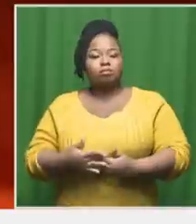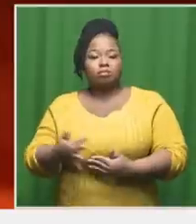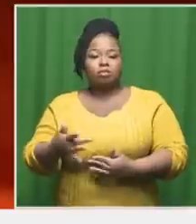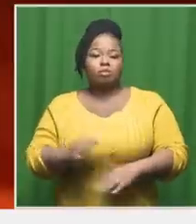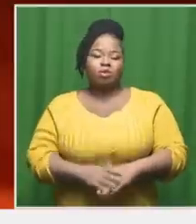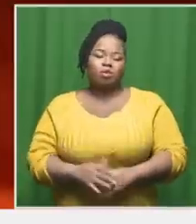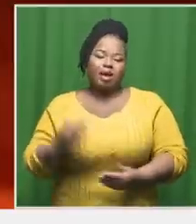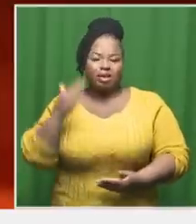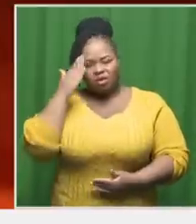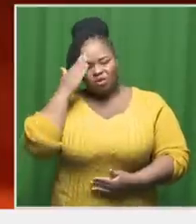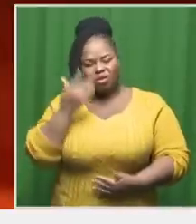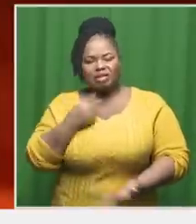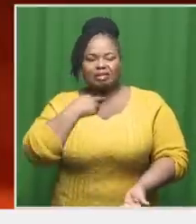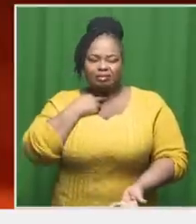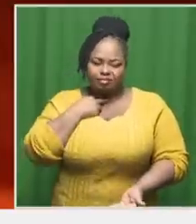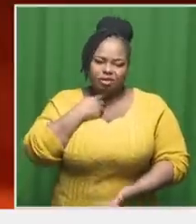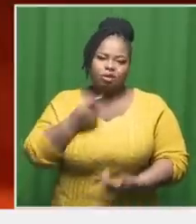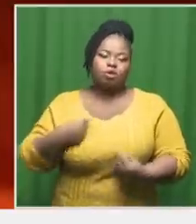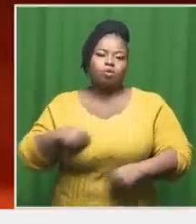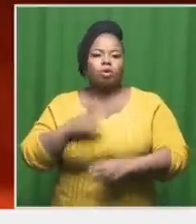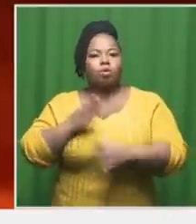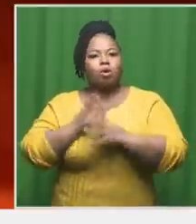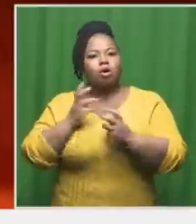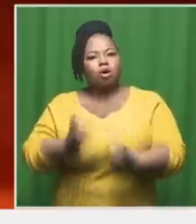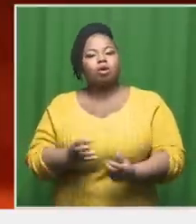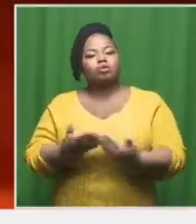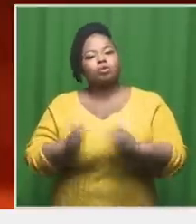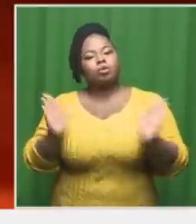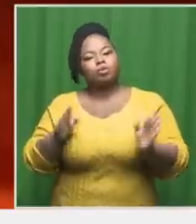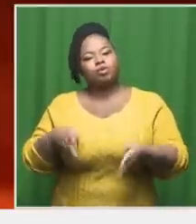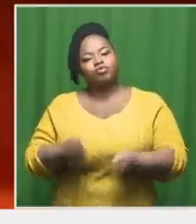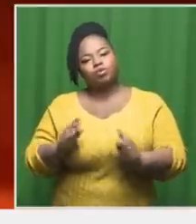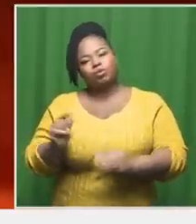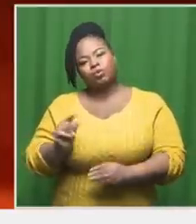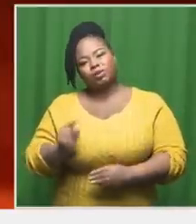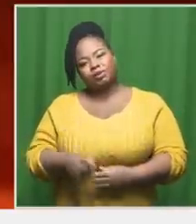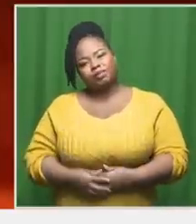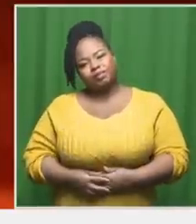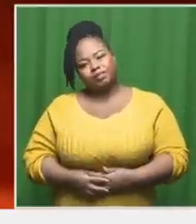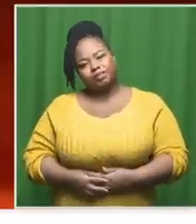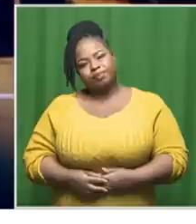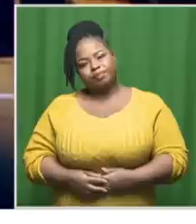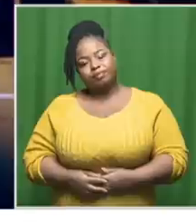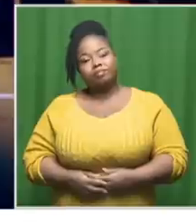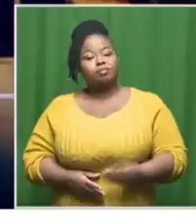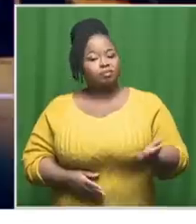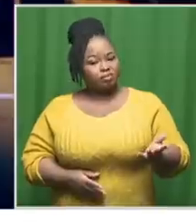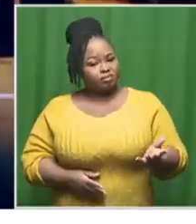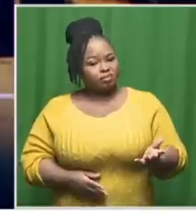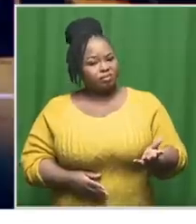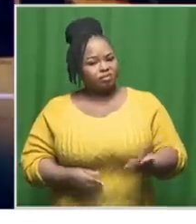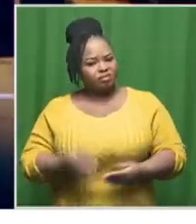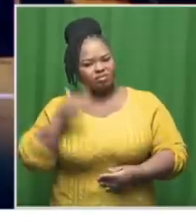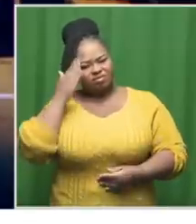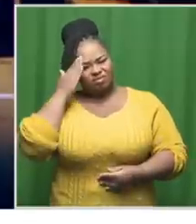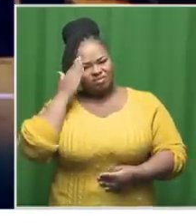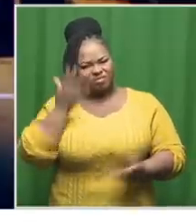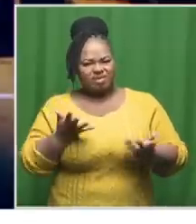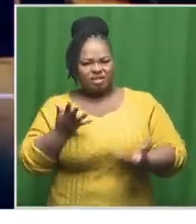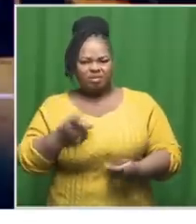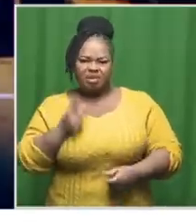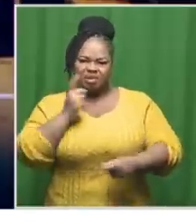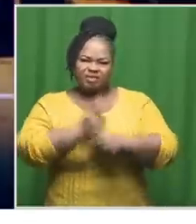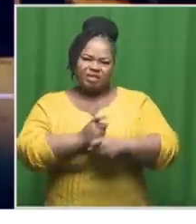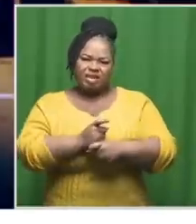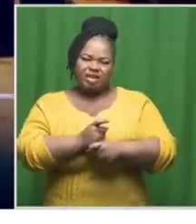it's inconvenient. We are working really hard to open the roadway as soon as possible. Okay, I know that it may be very difficult